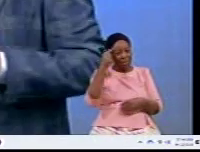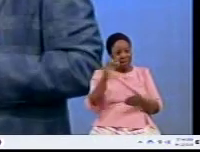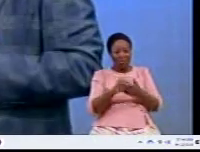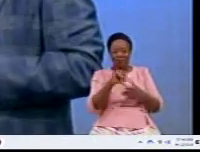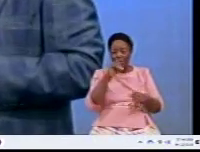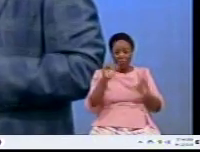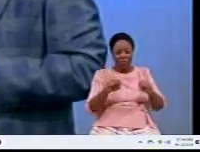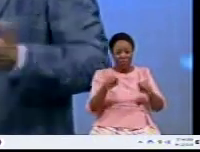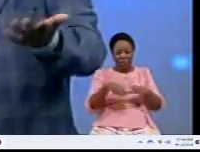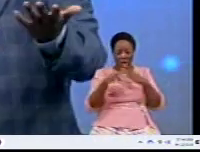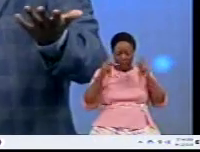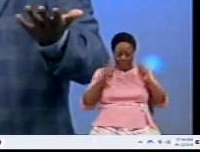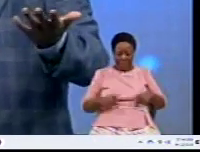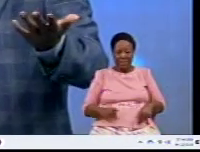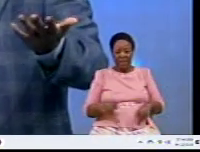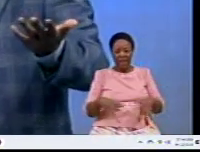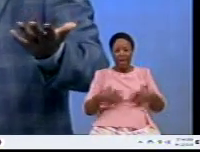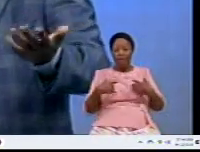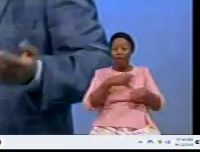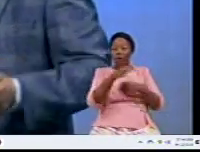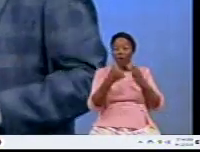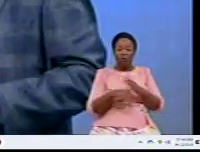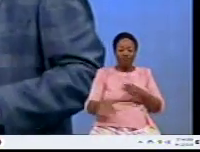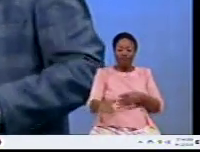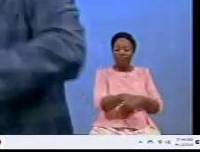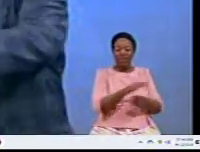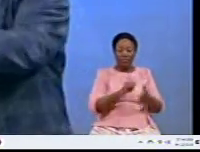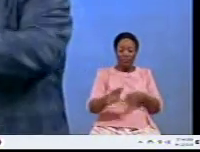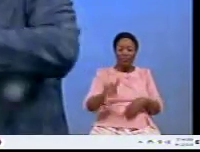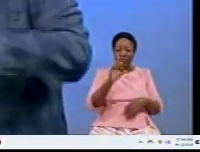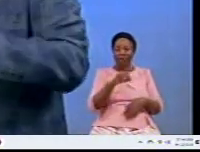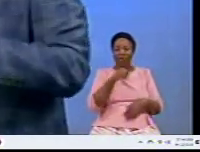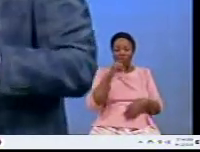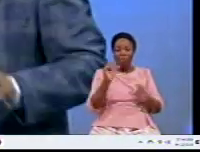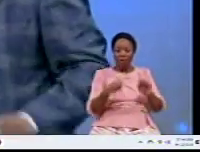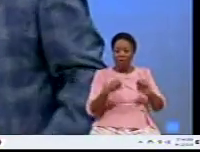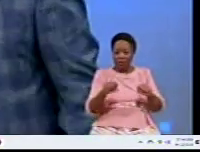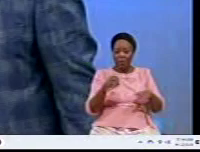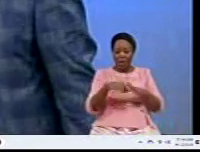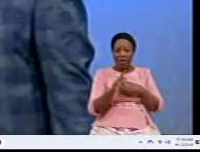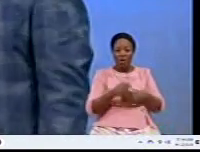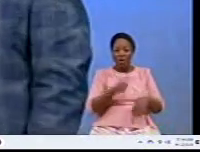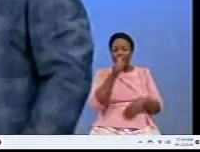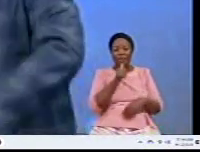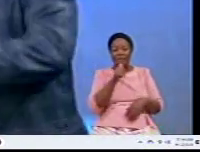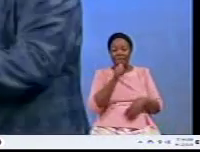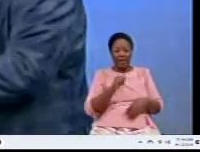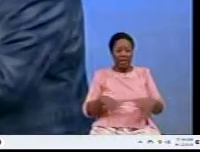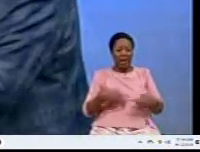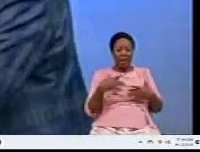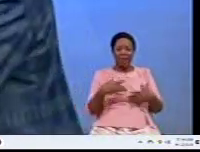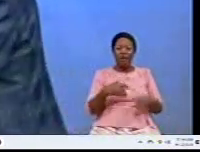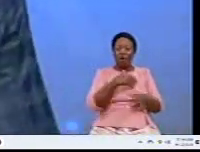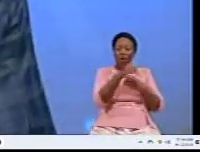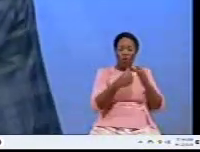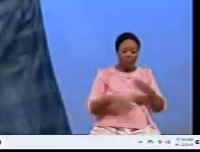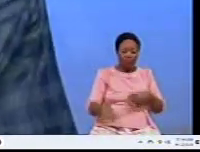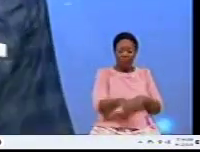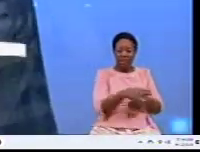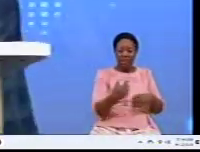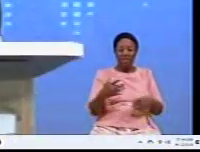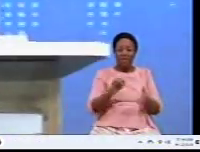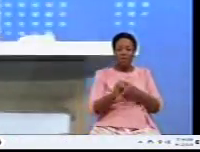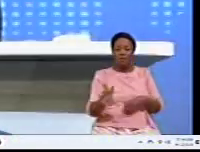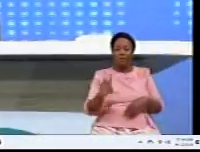personal life, all those things you found impossible in your private life, all those things you